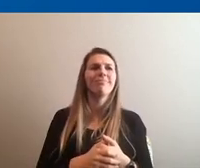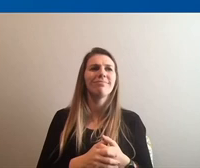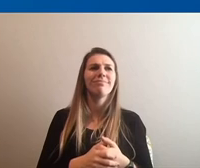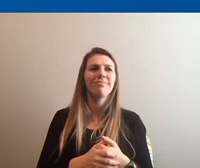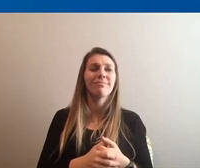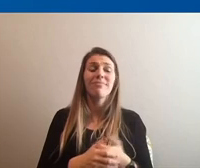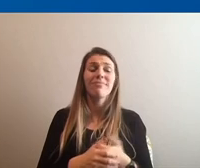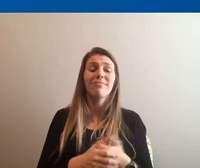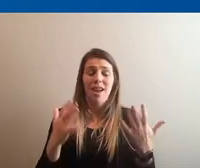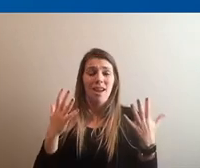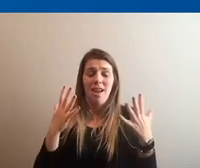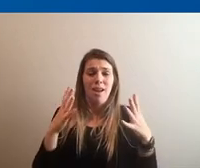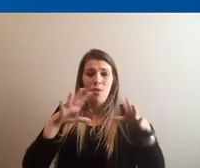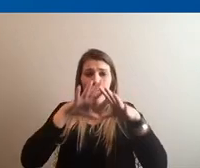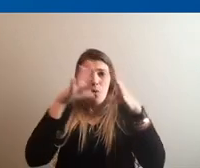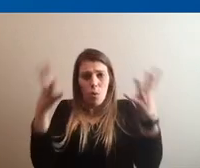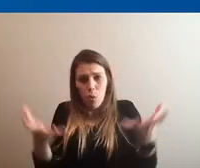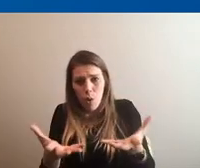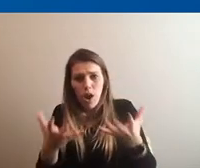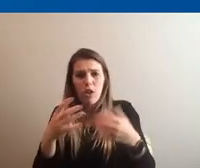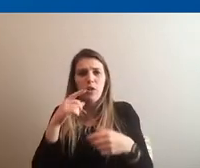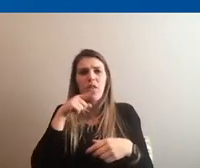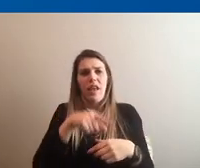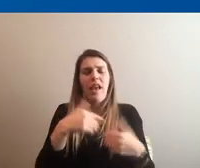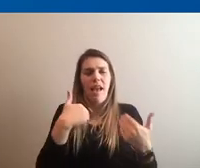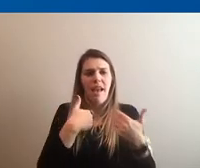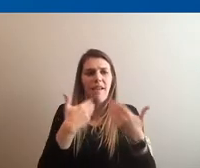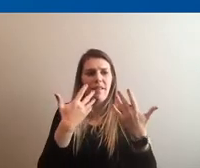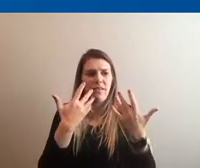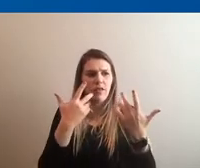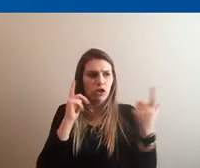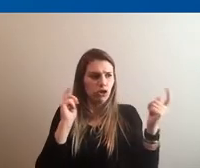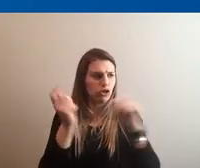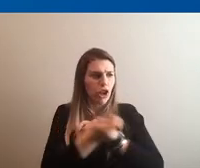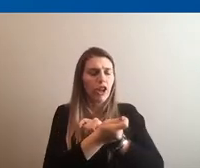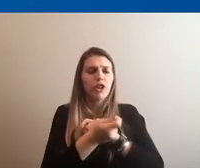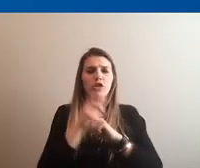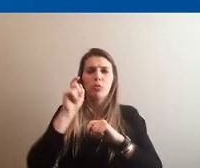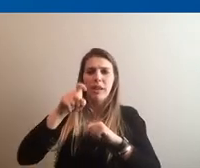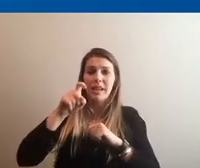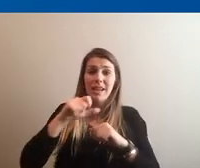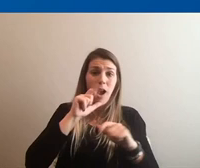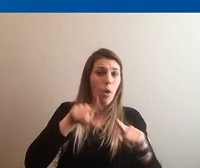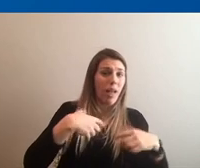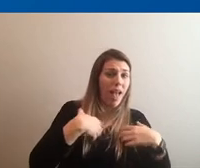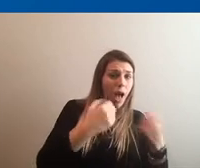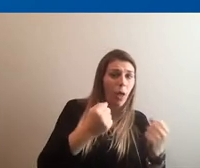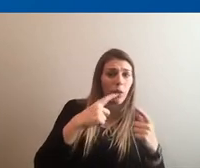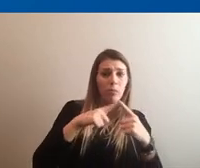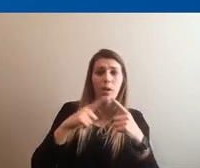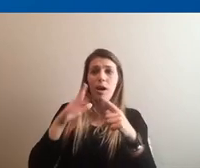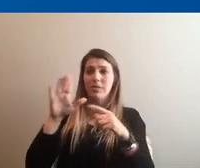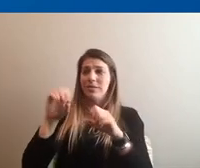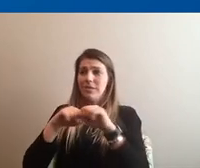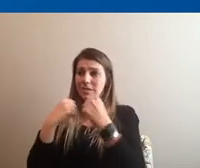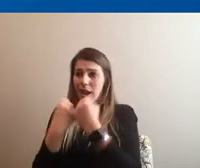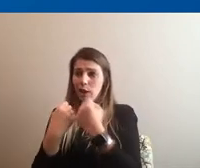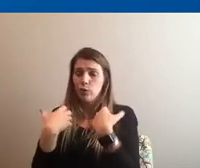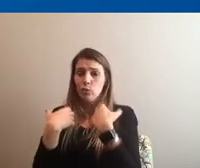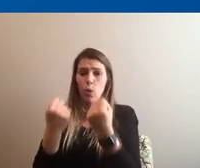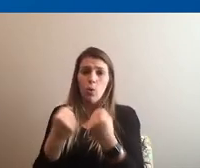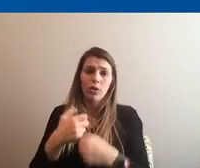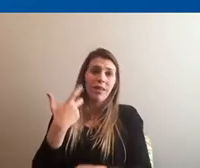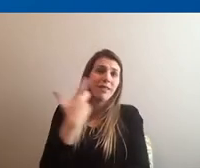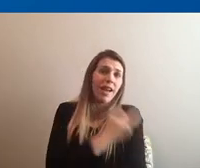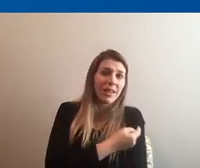In all these things, there are social determinants of change, not just of health. There are social determinants, vaccine